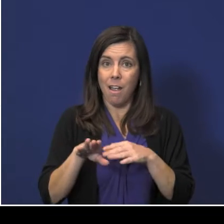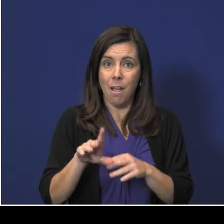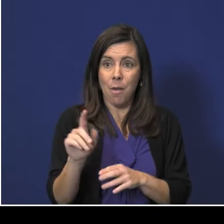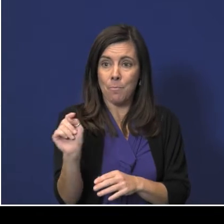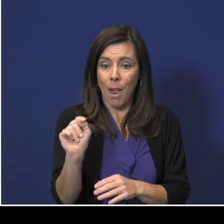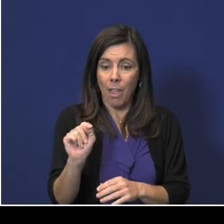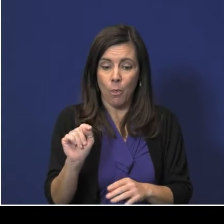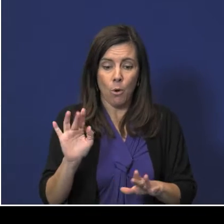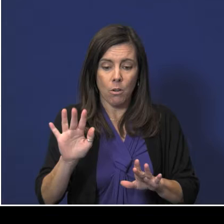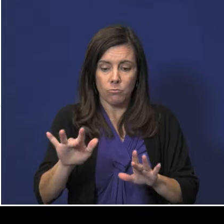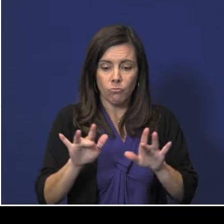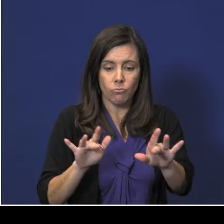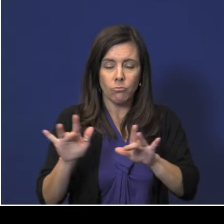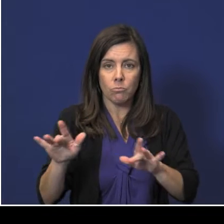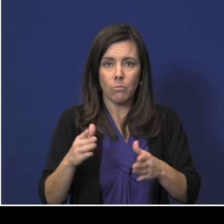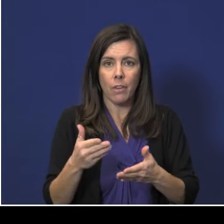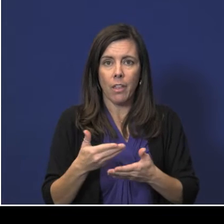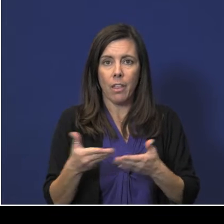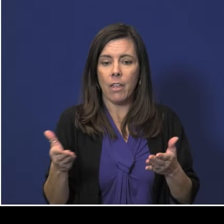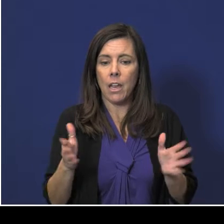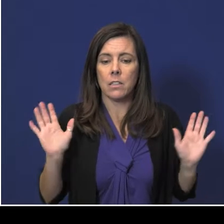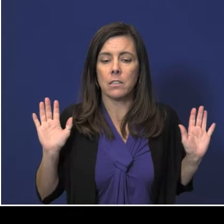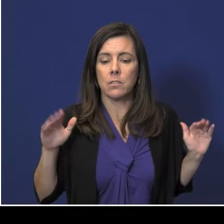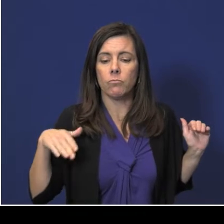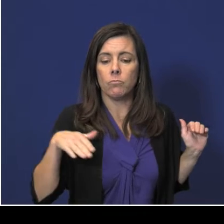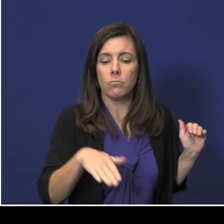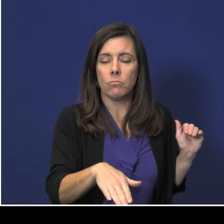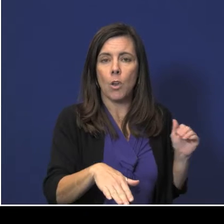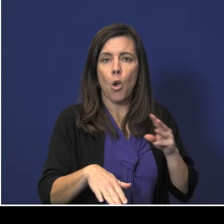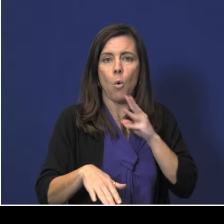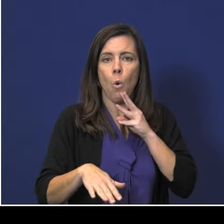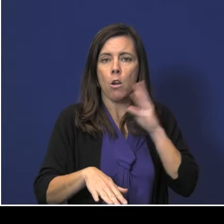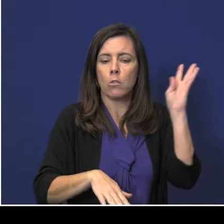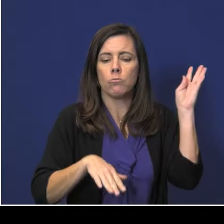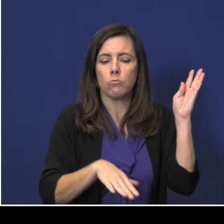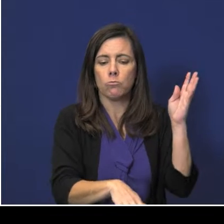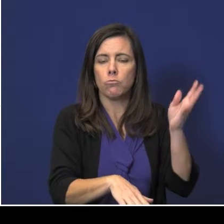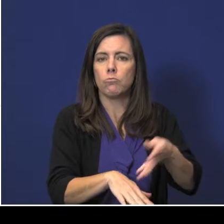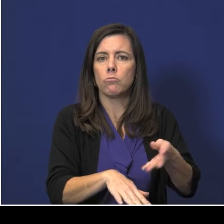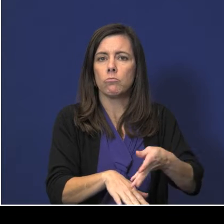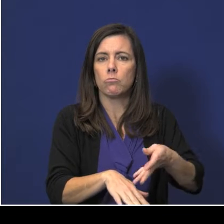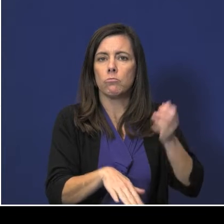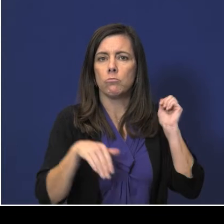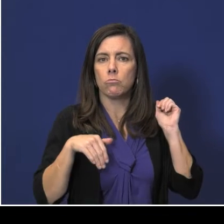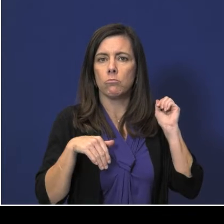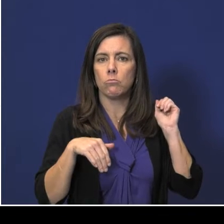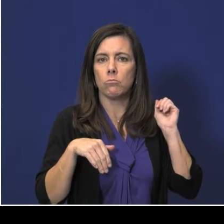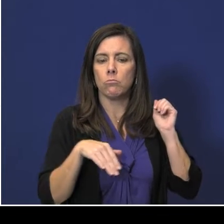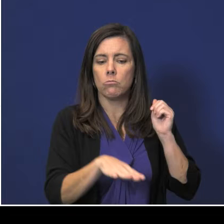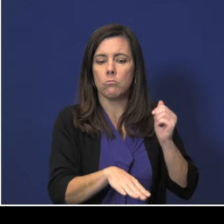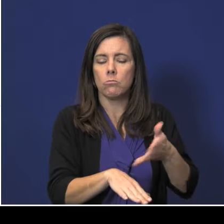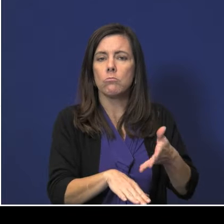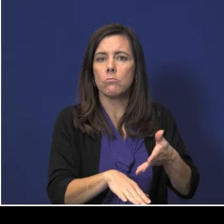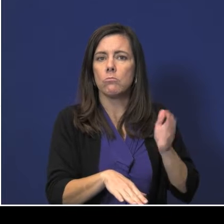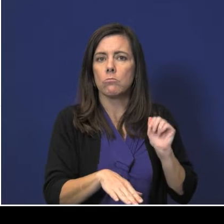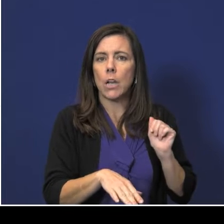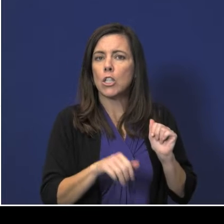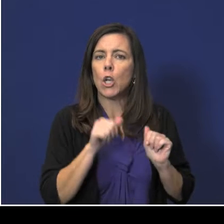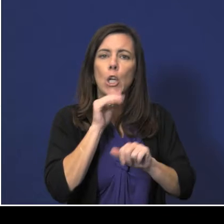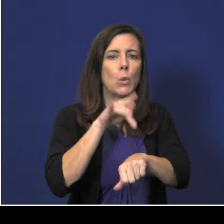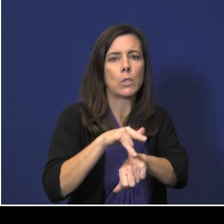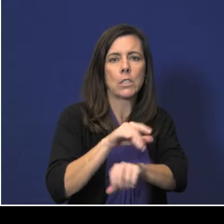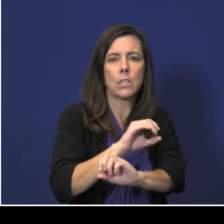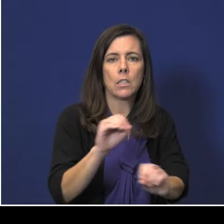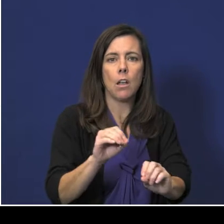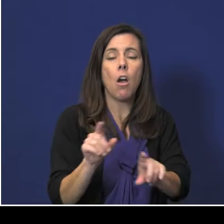of things with touchless and sensor capabilities so that it's a safe and hygienic design. We've also followed all